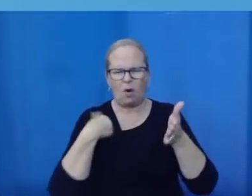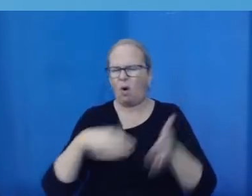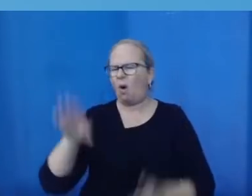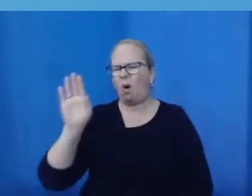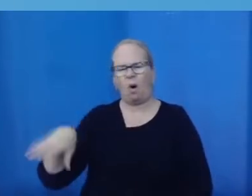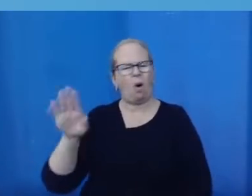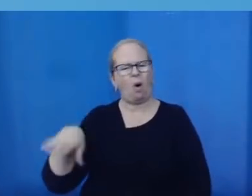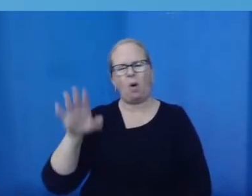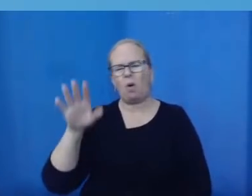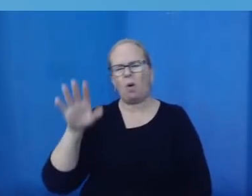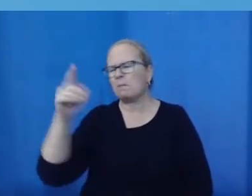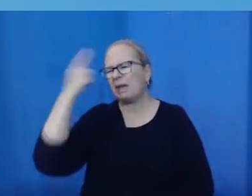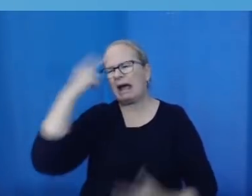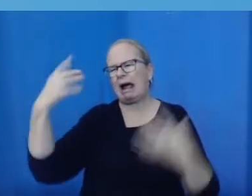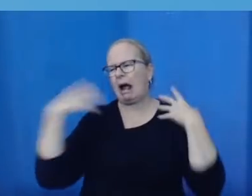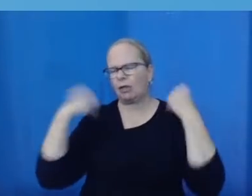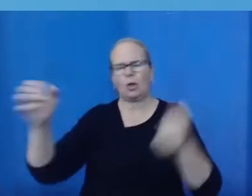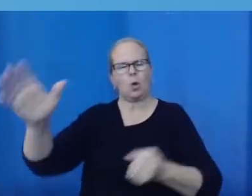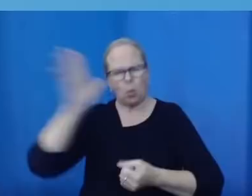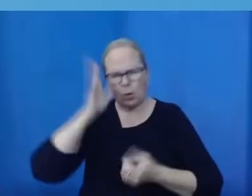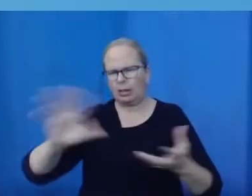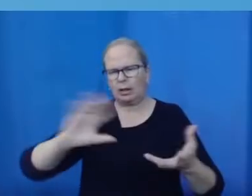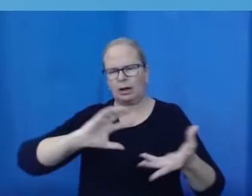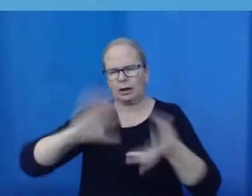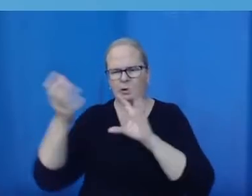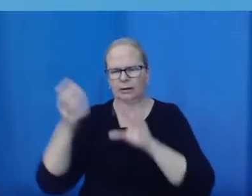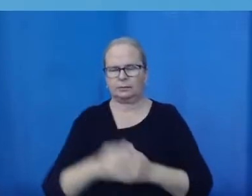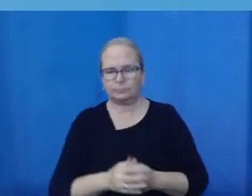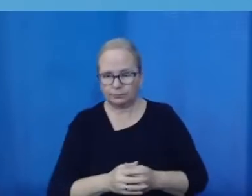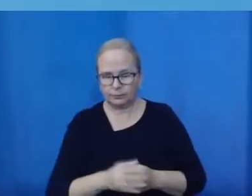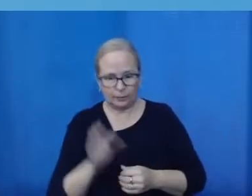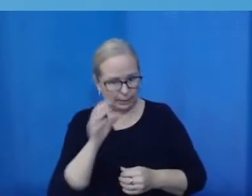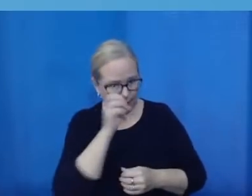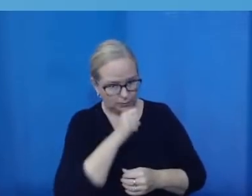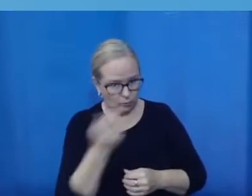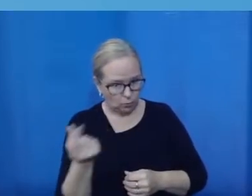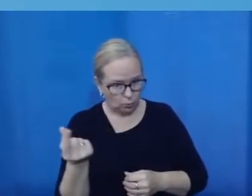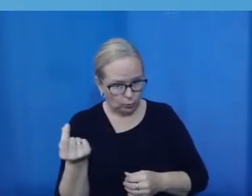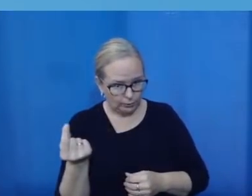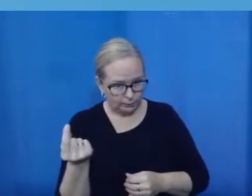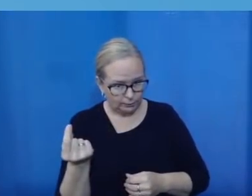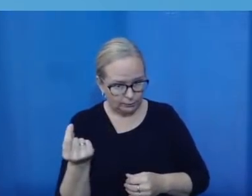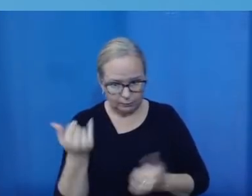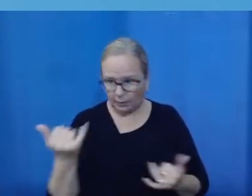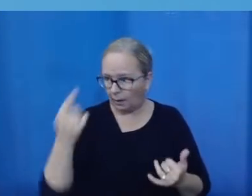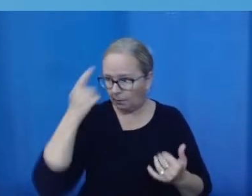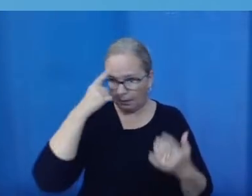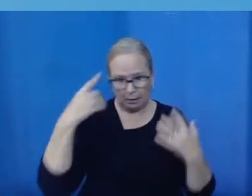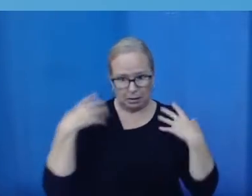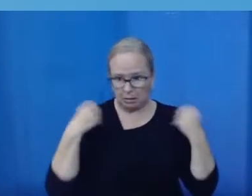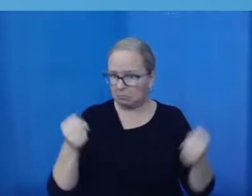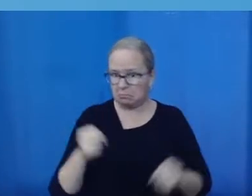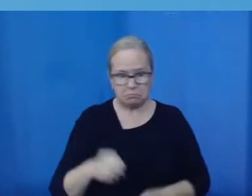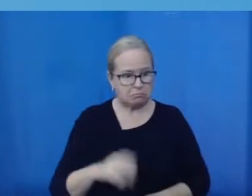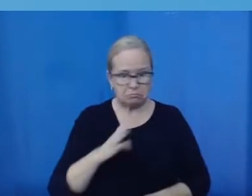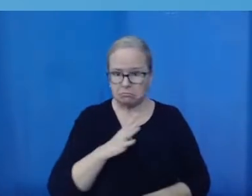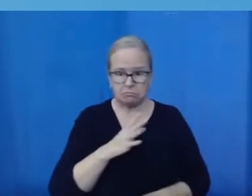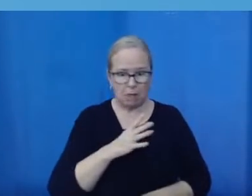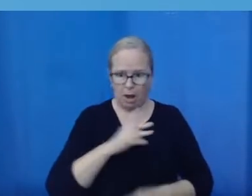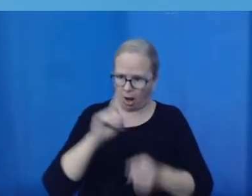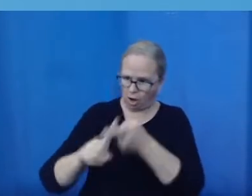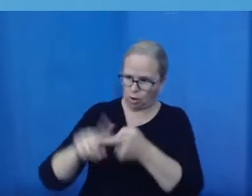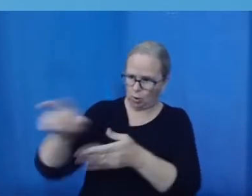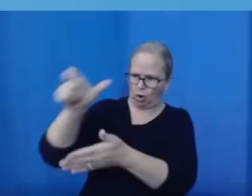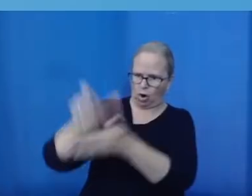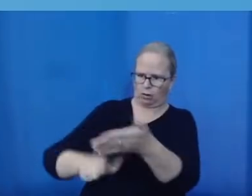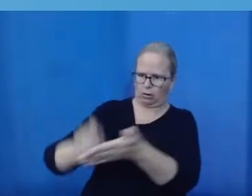came out that we had a mental health crisis. So it was literally sort of the next day. So we got to be careful on how we talk, because